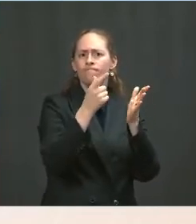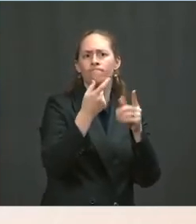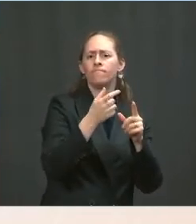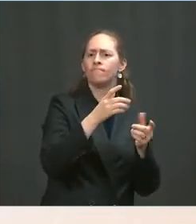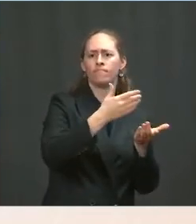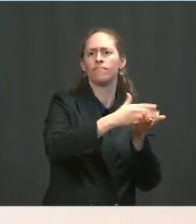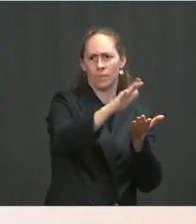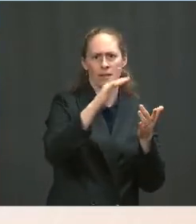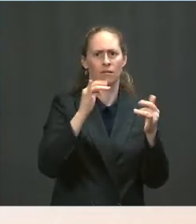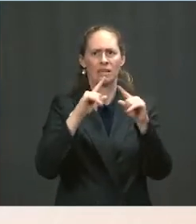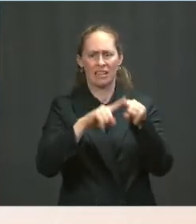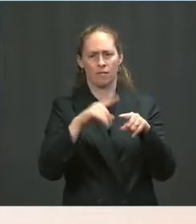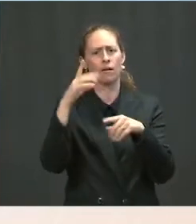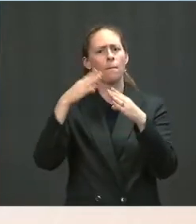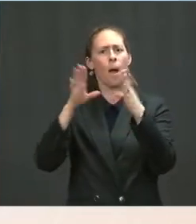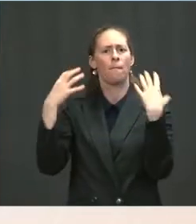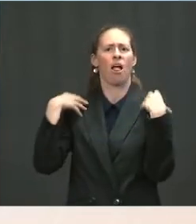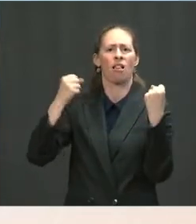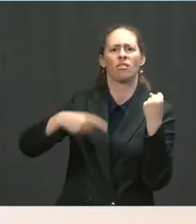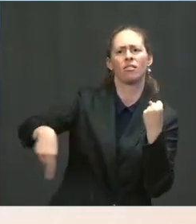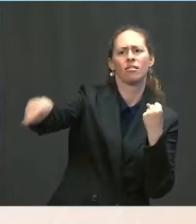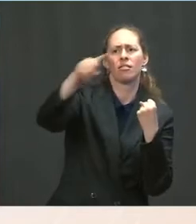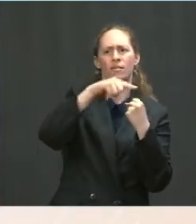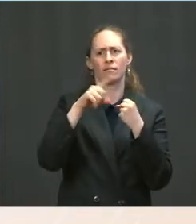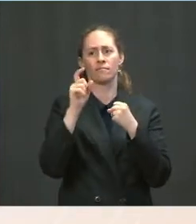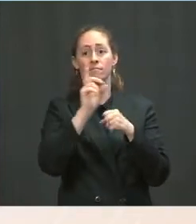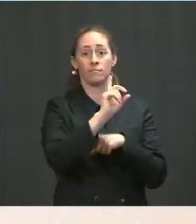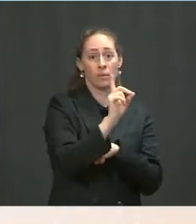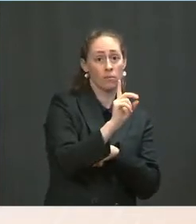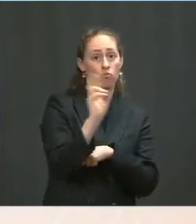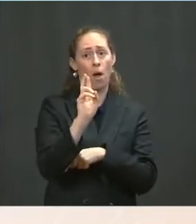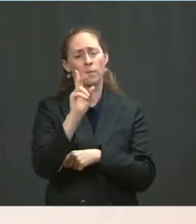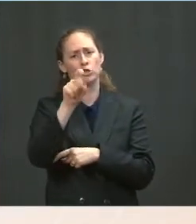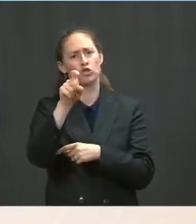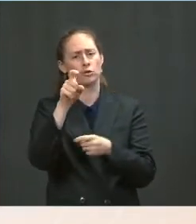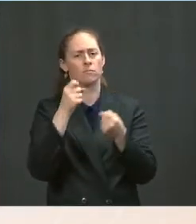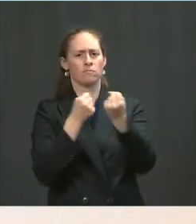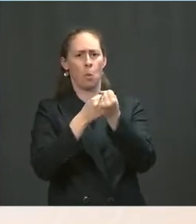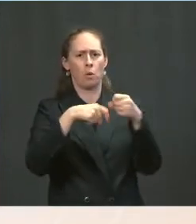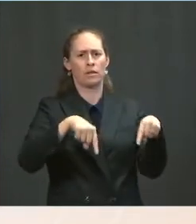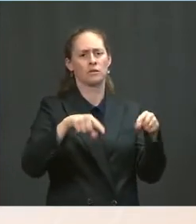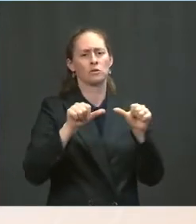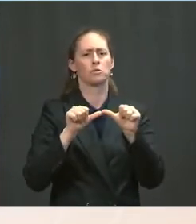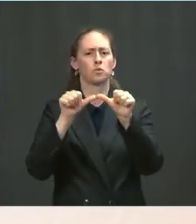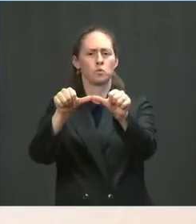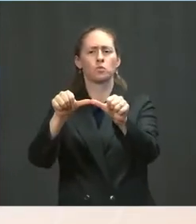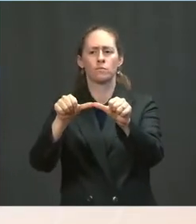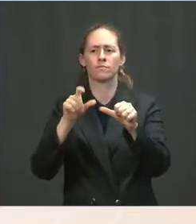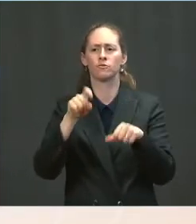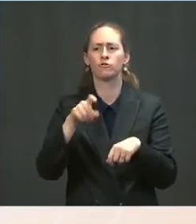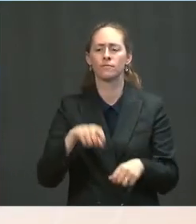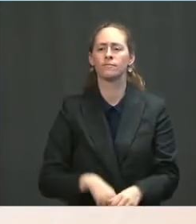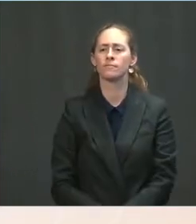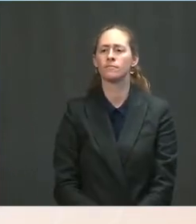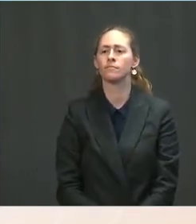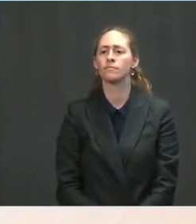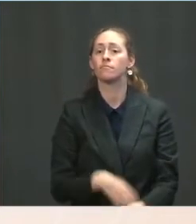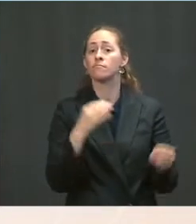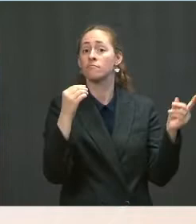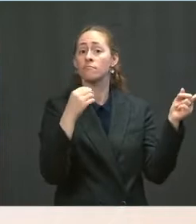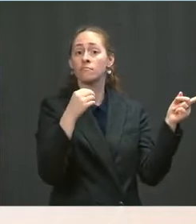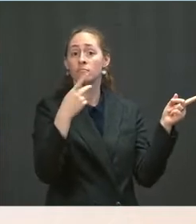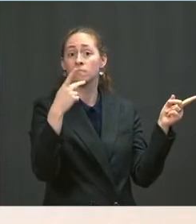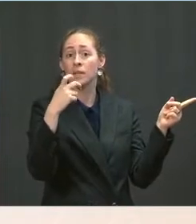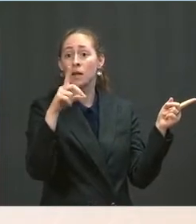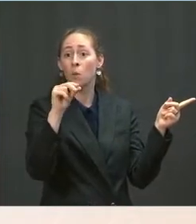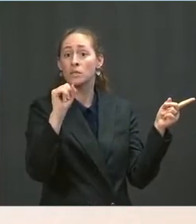be supported by both Republicans and Democrats. So we support the Speaker's effort, and we will do everything that we can to move this forward. On voting rights,